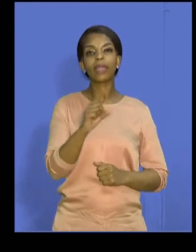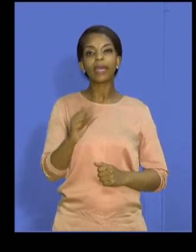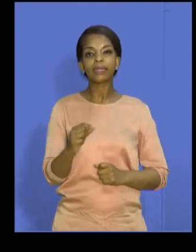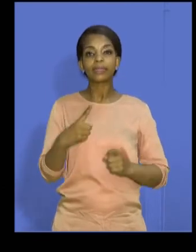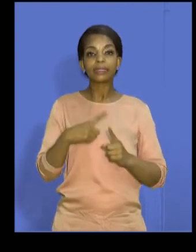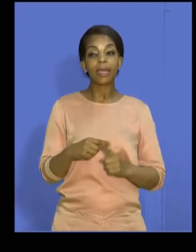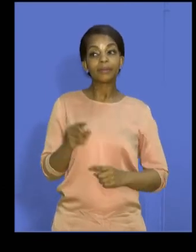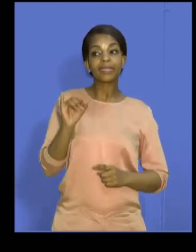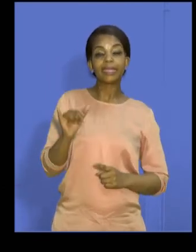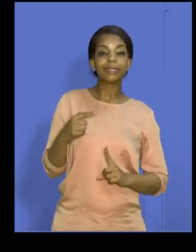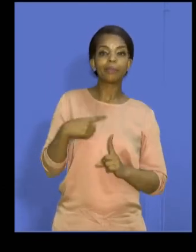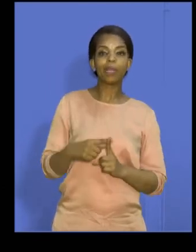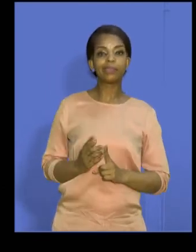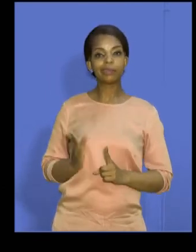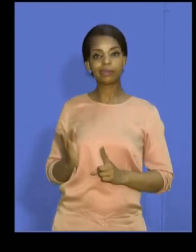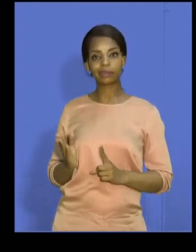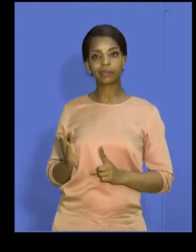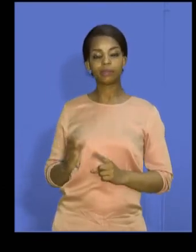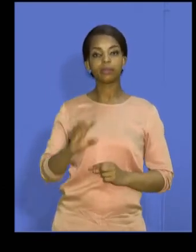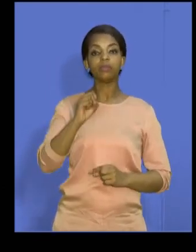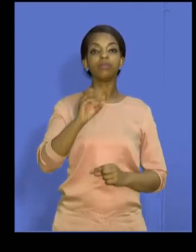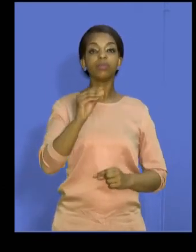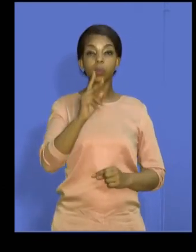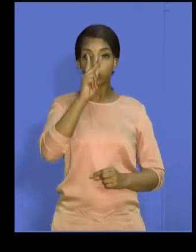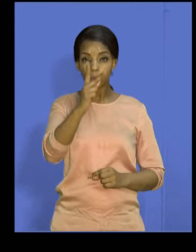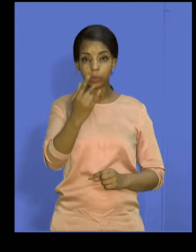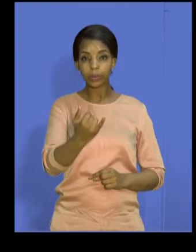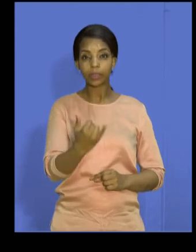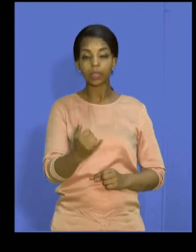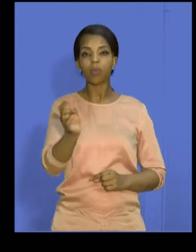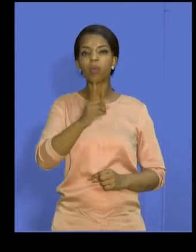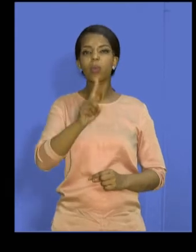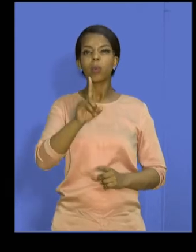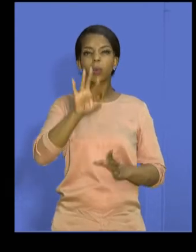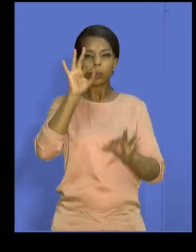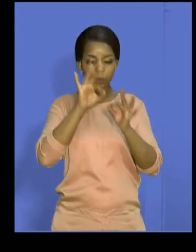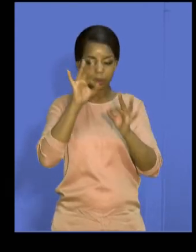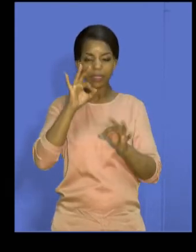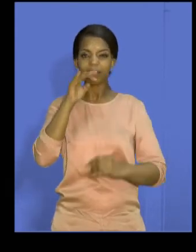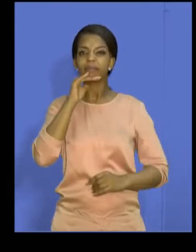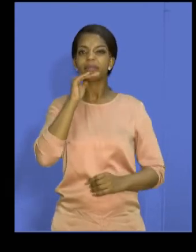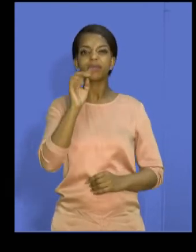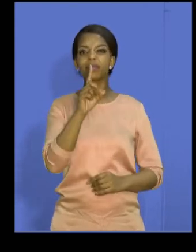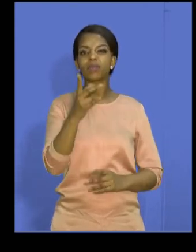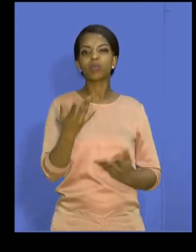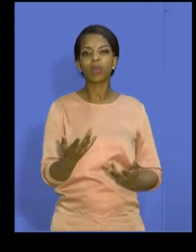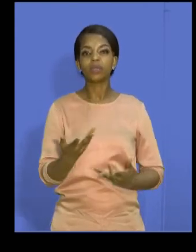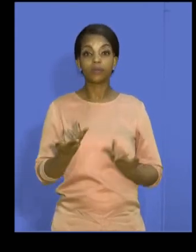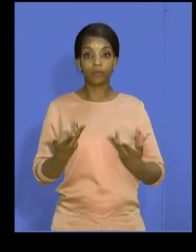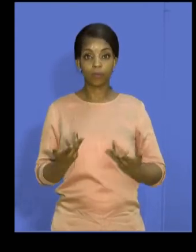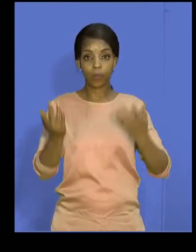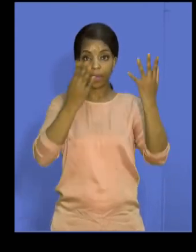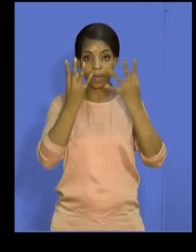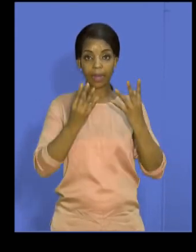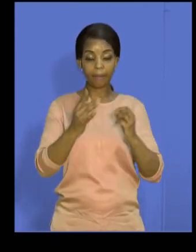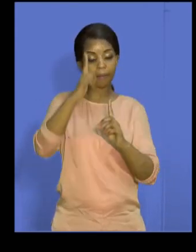looking at what exactly does it mean to try and find the number of steps that the person will walk